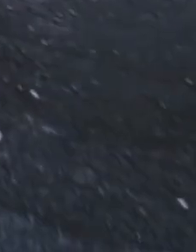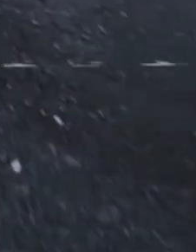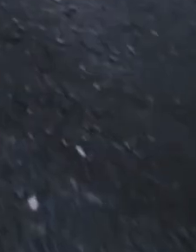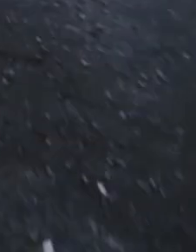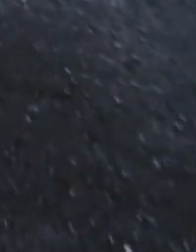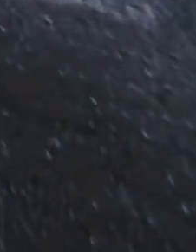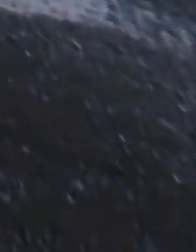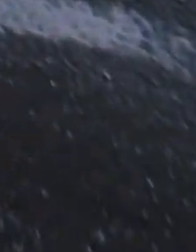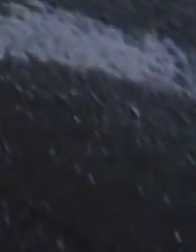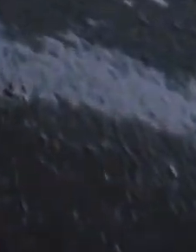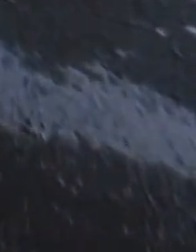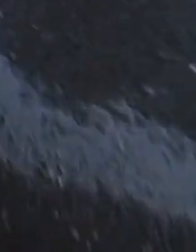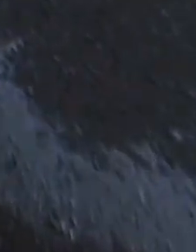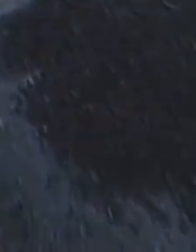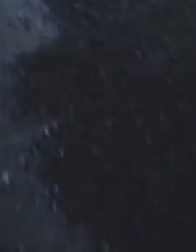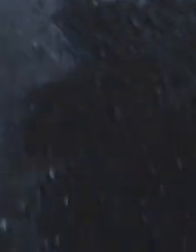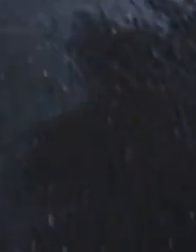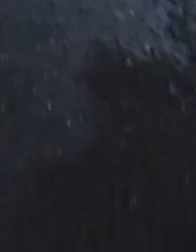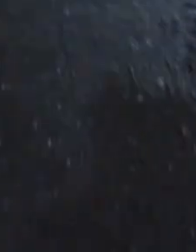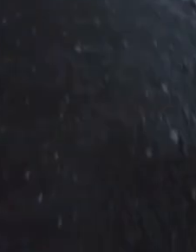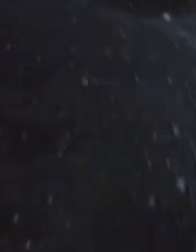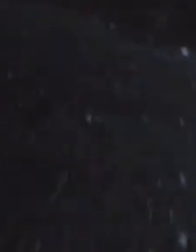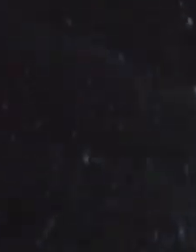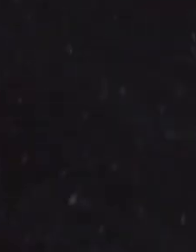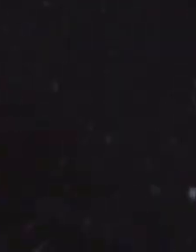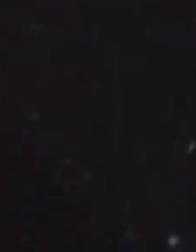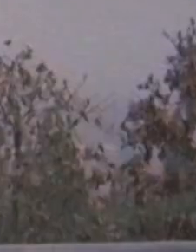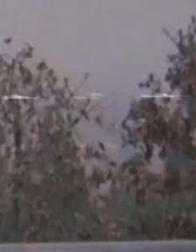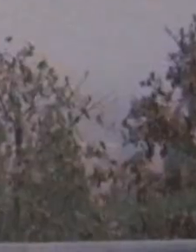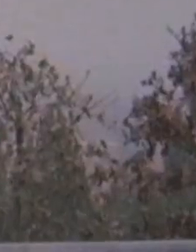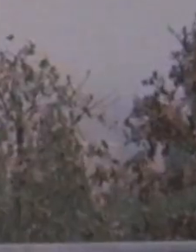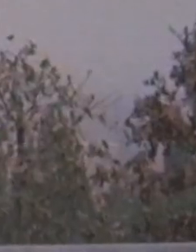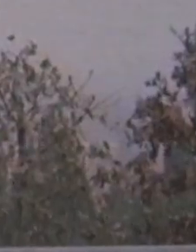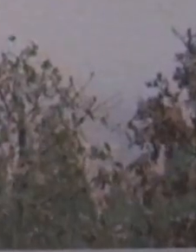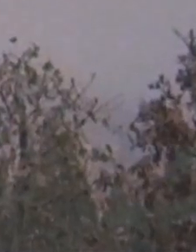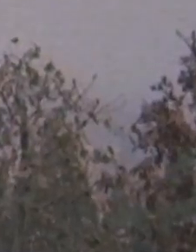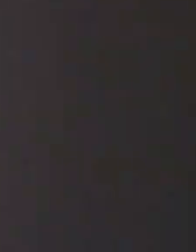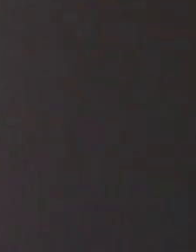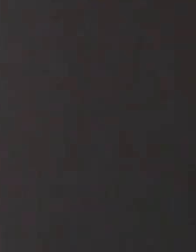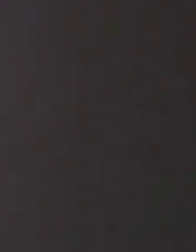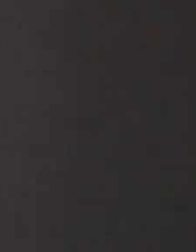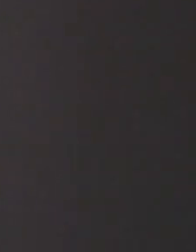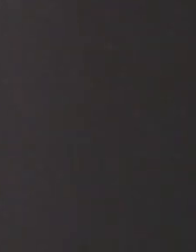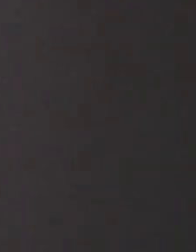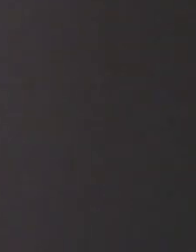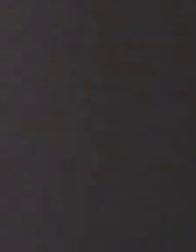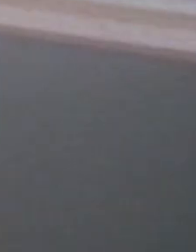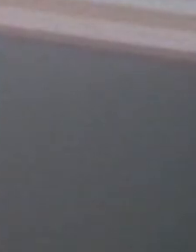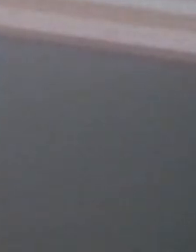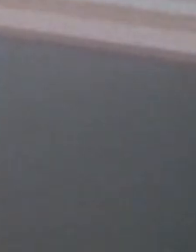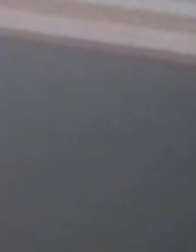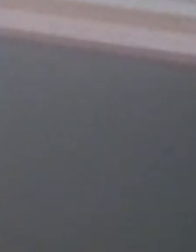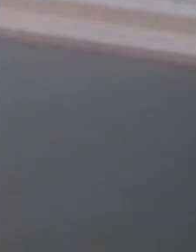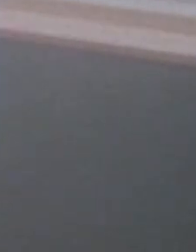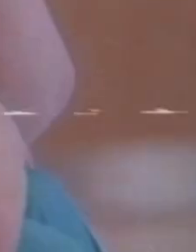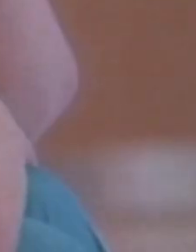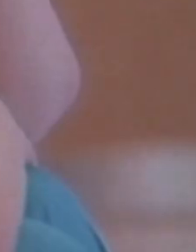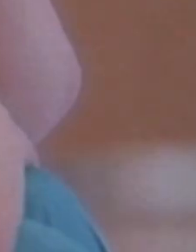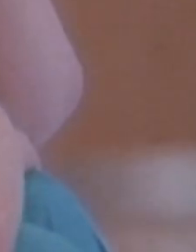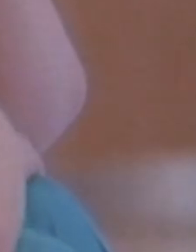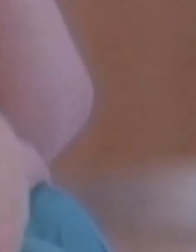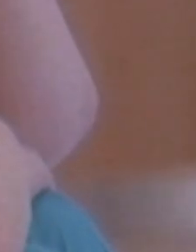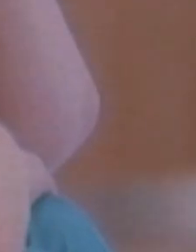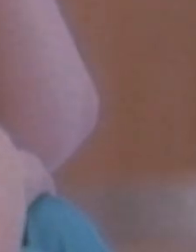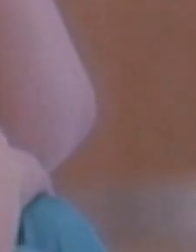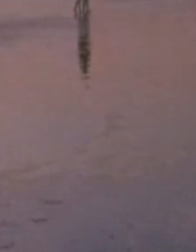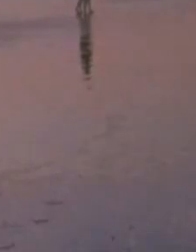you to know you matter to God. To the washed up and the worn out, to the helpless